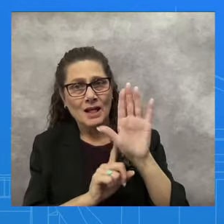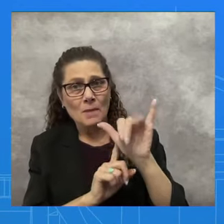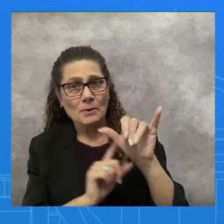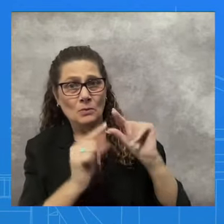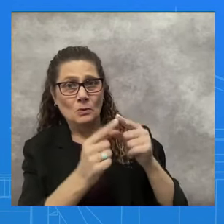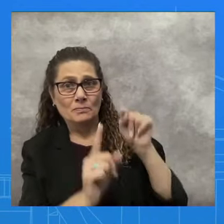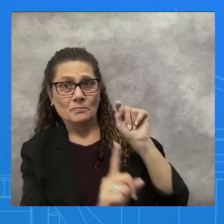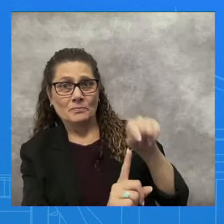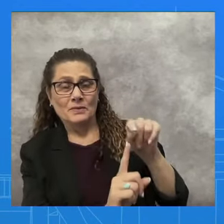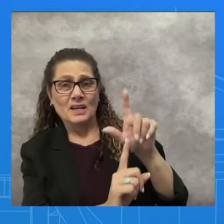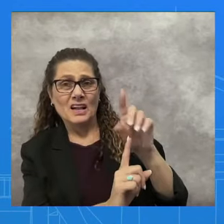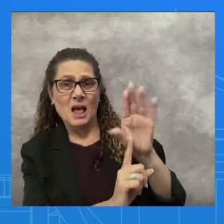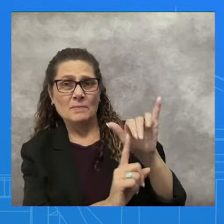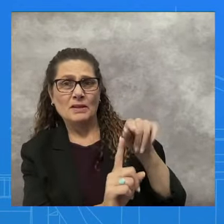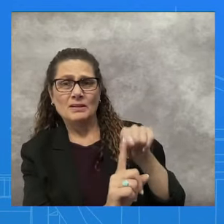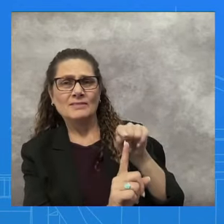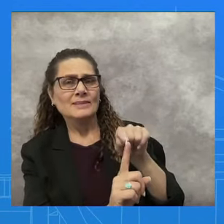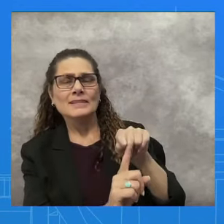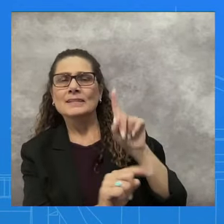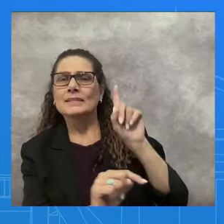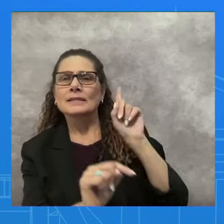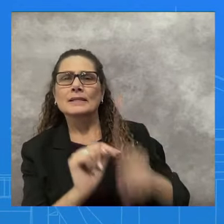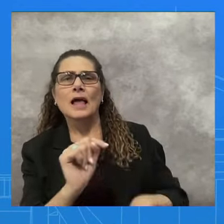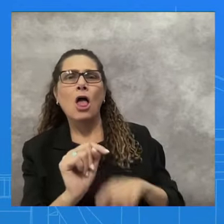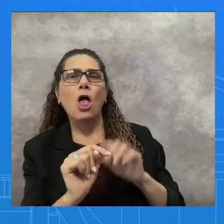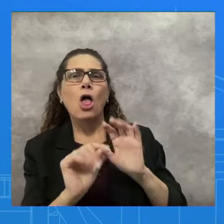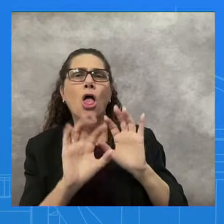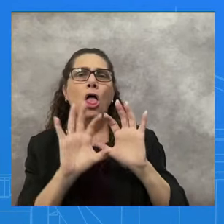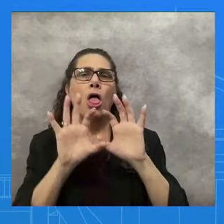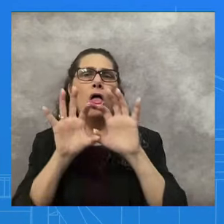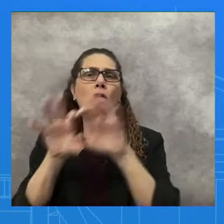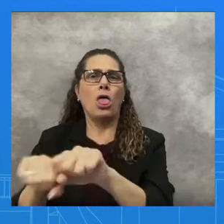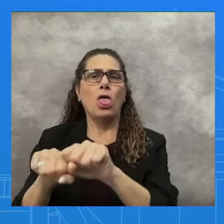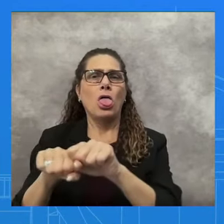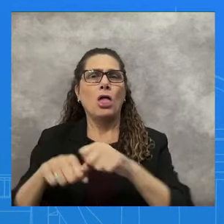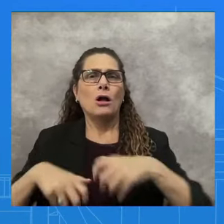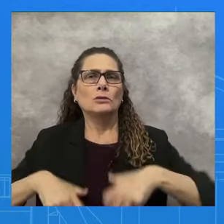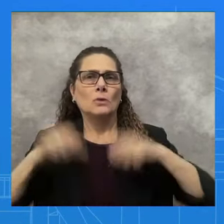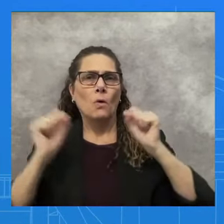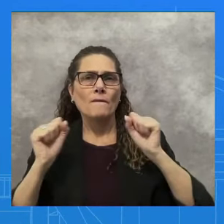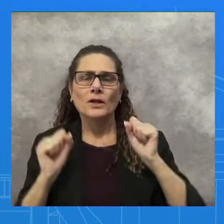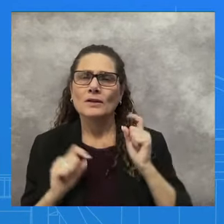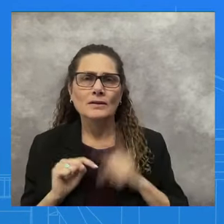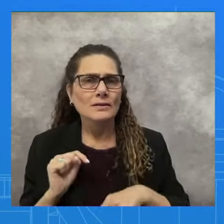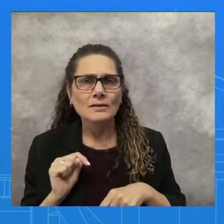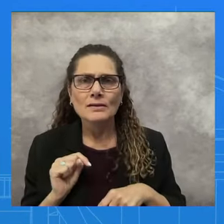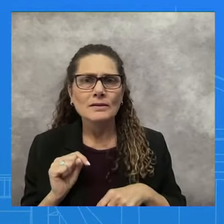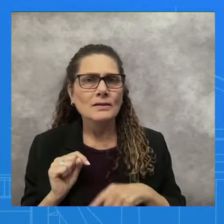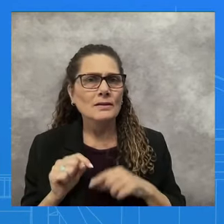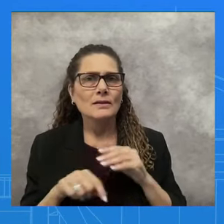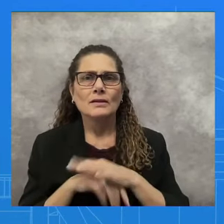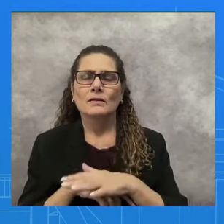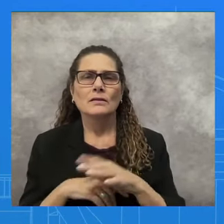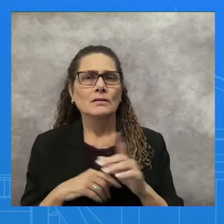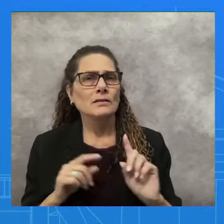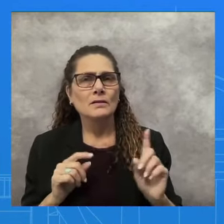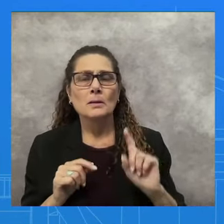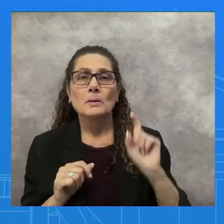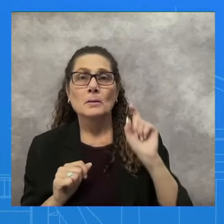to take away our rights or our ability to save lives. We got to save lives